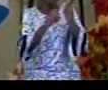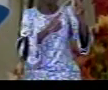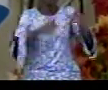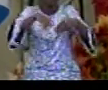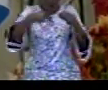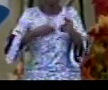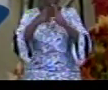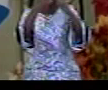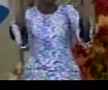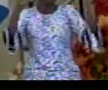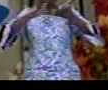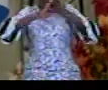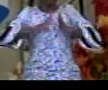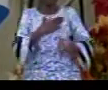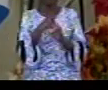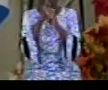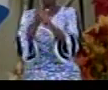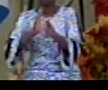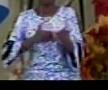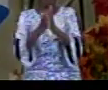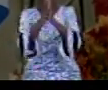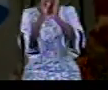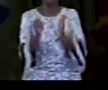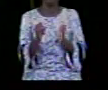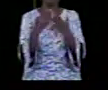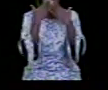answer all of us. Thank you.